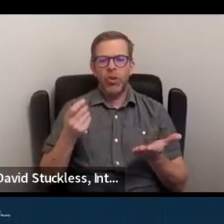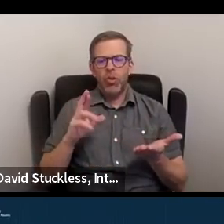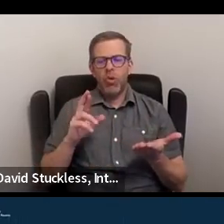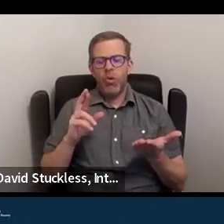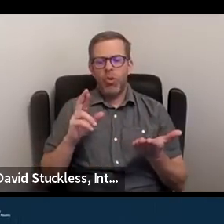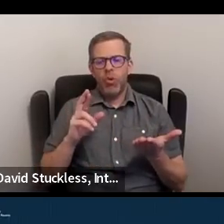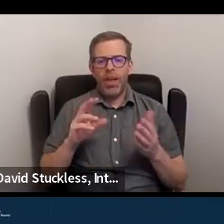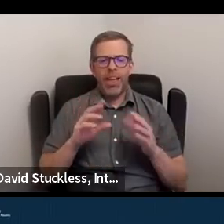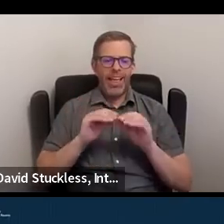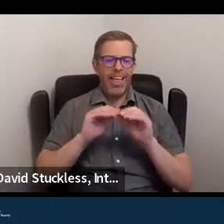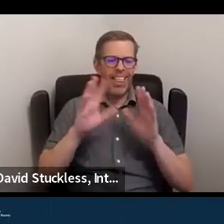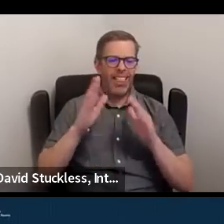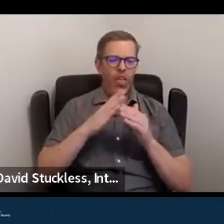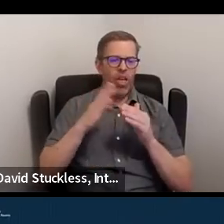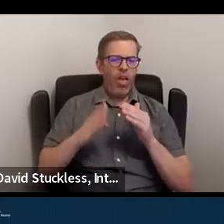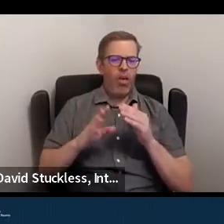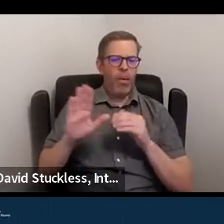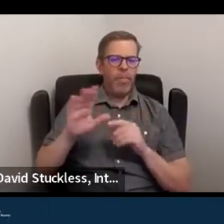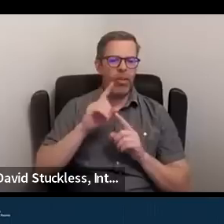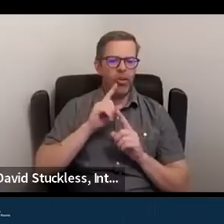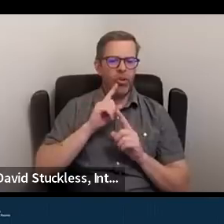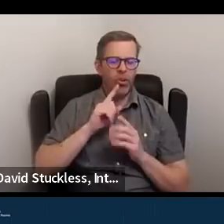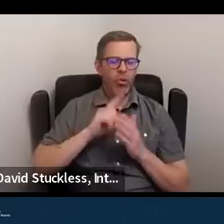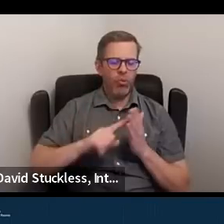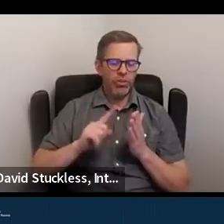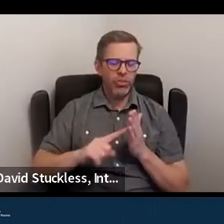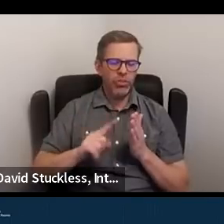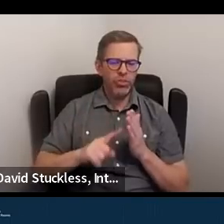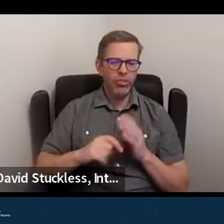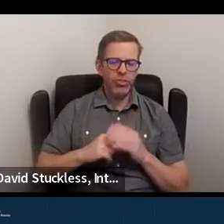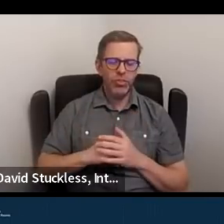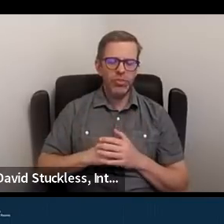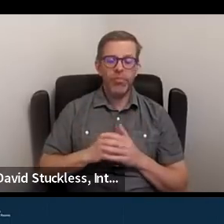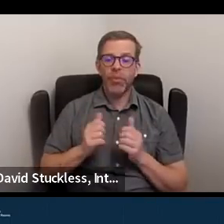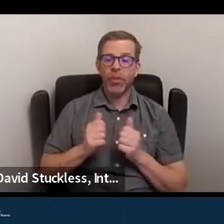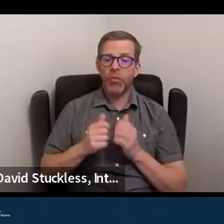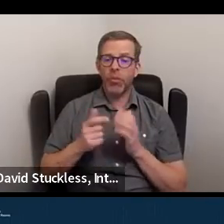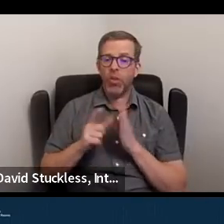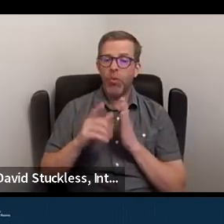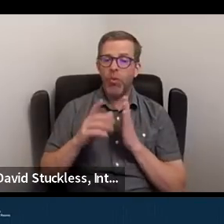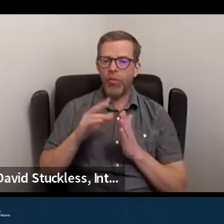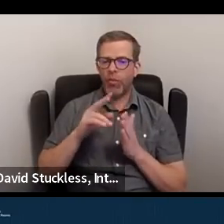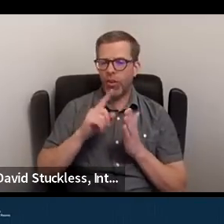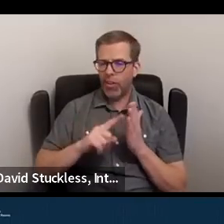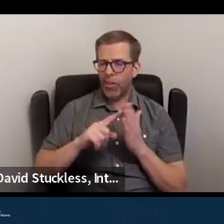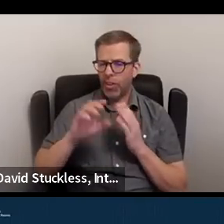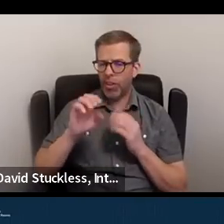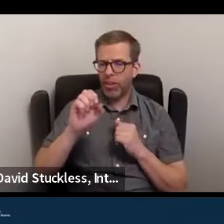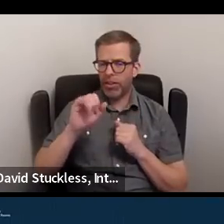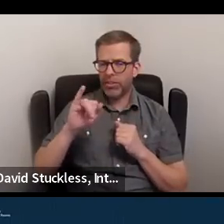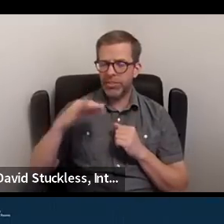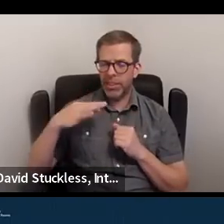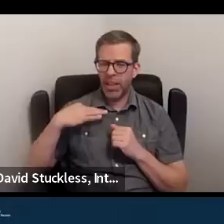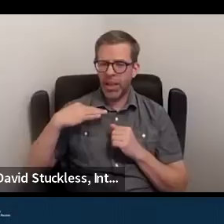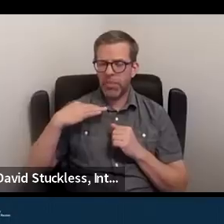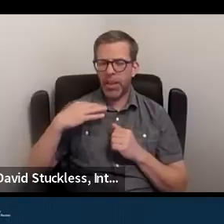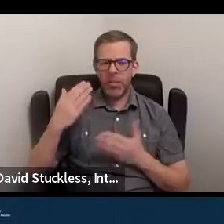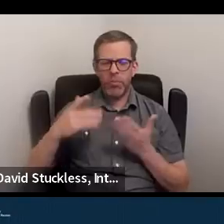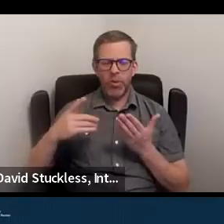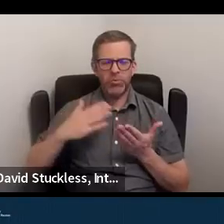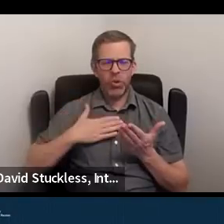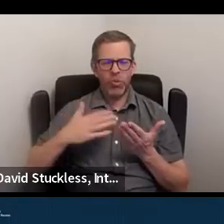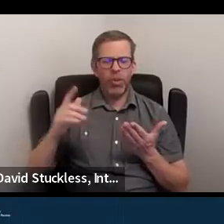clear outcomes of their research. I think with reviewers looking at ESI applications, they're perhaps willing